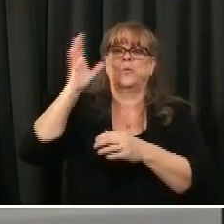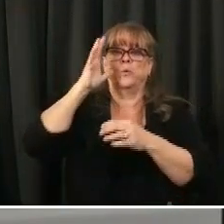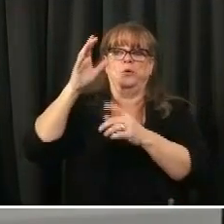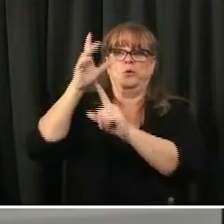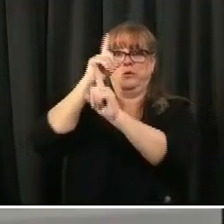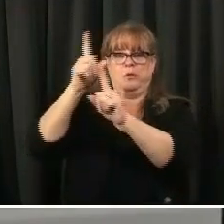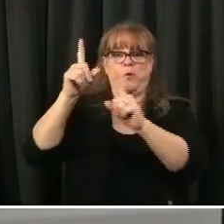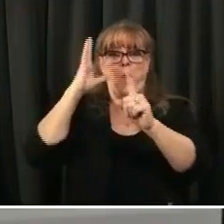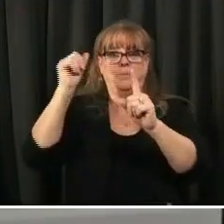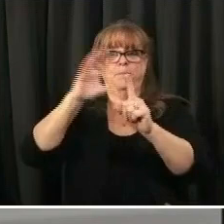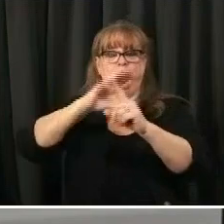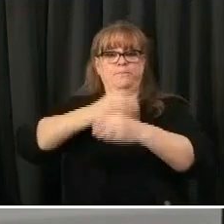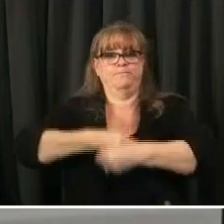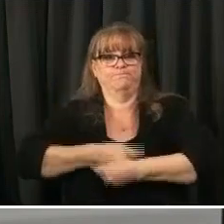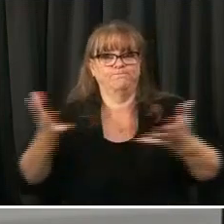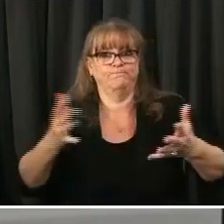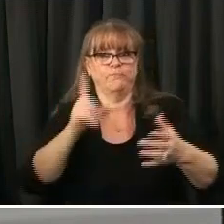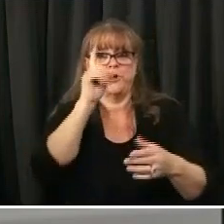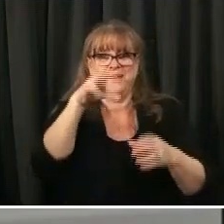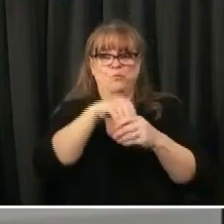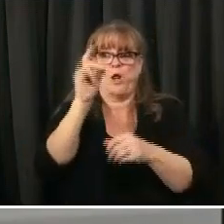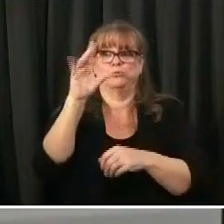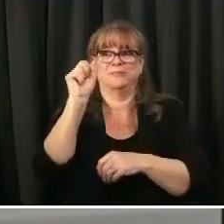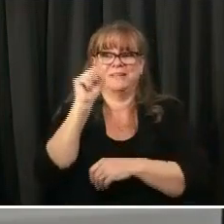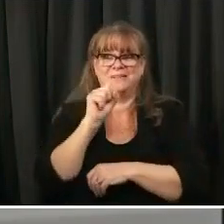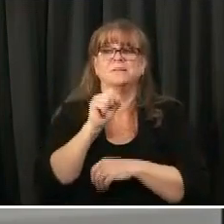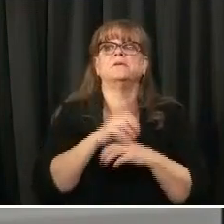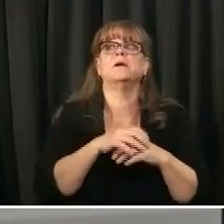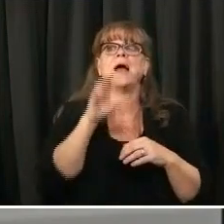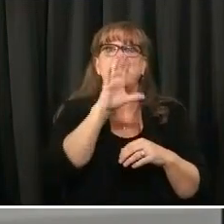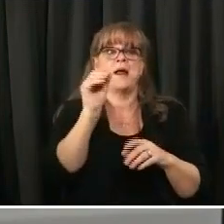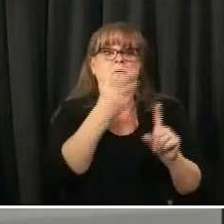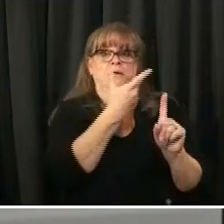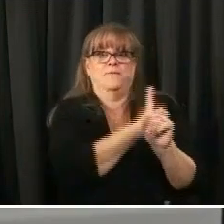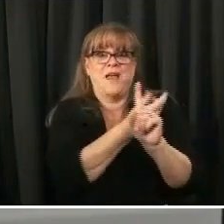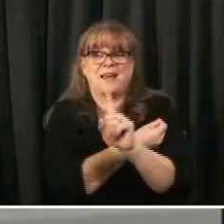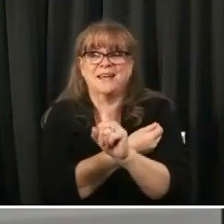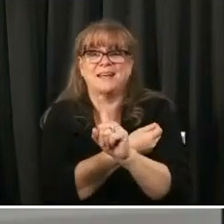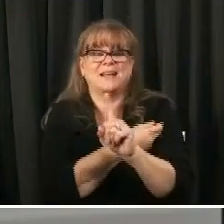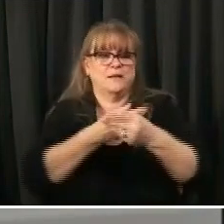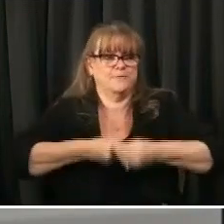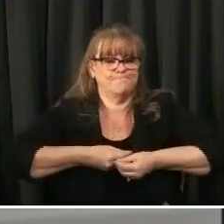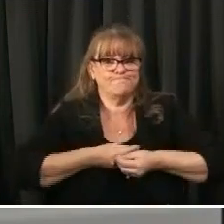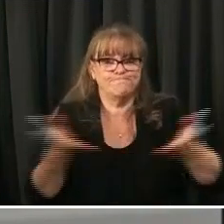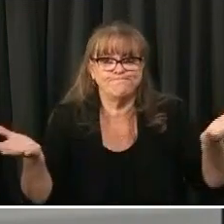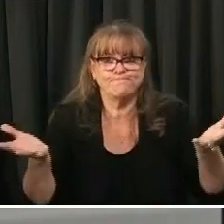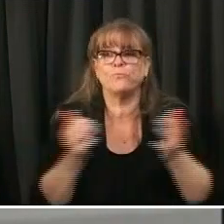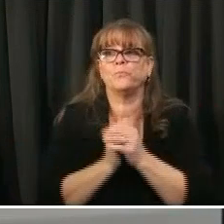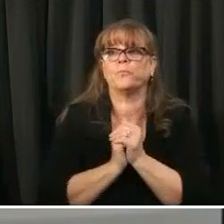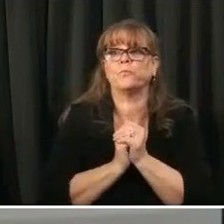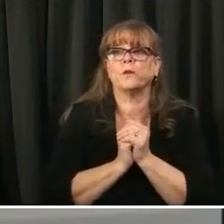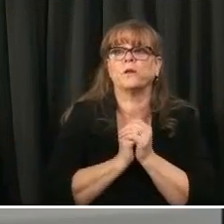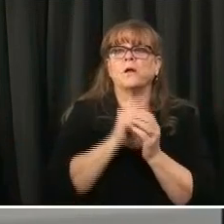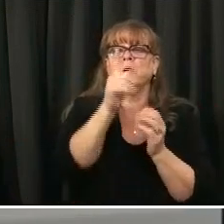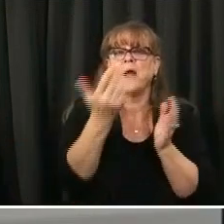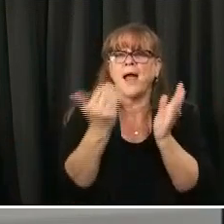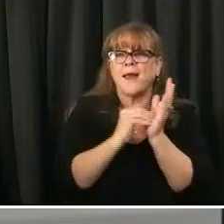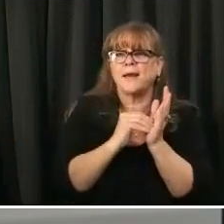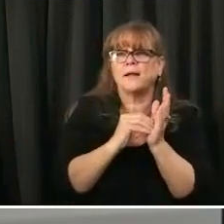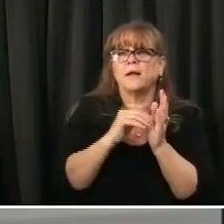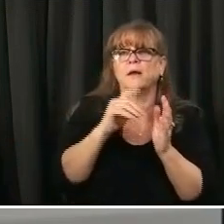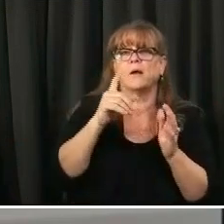use every dose every week. I want to take a moment to provide an update on phase 1A of our vaccine distribution plan. We talked about